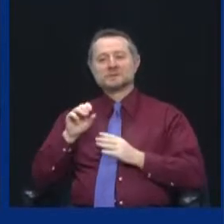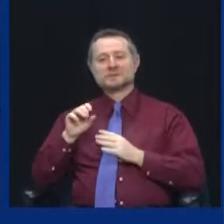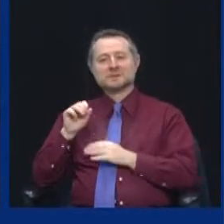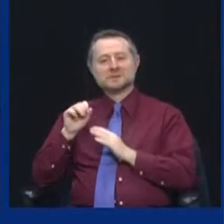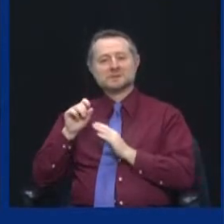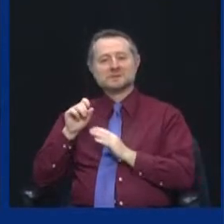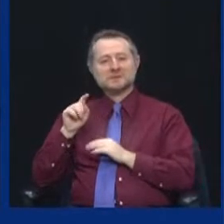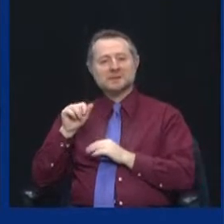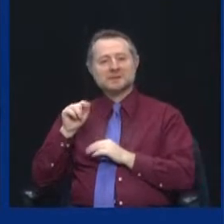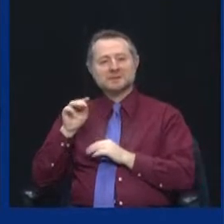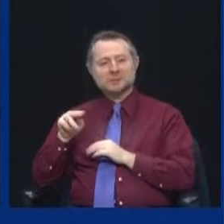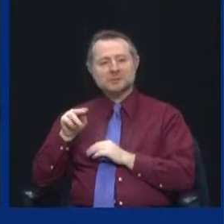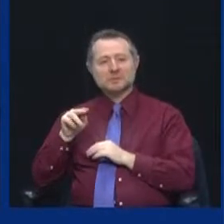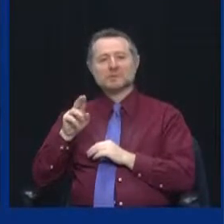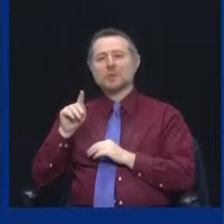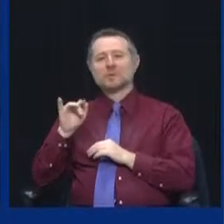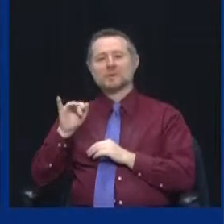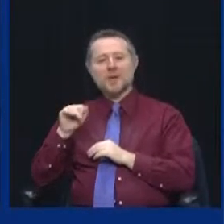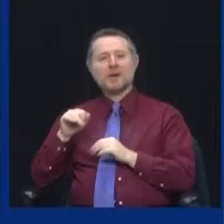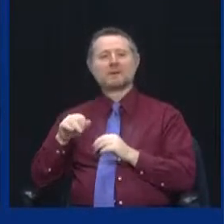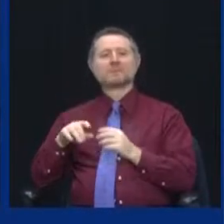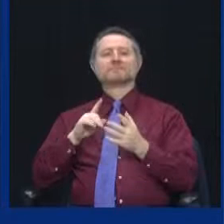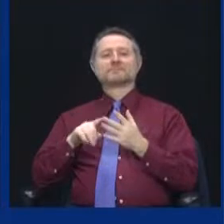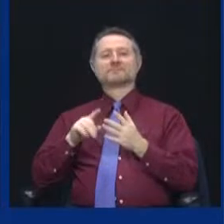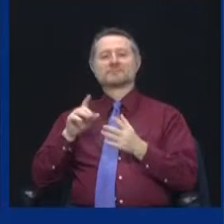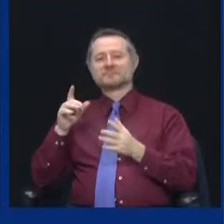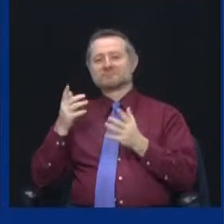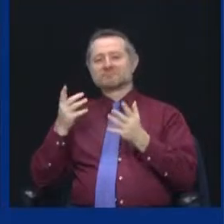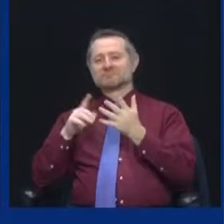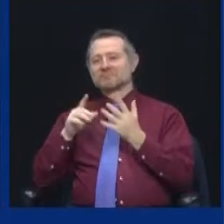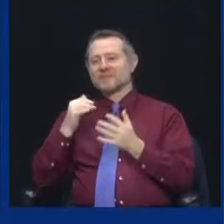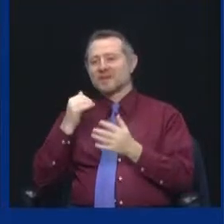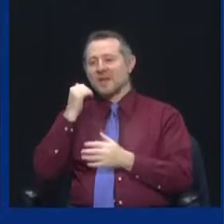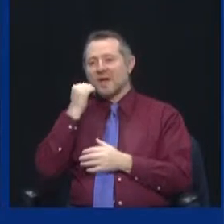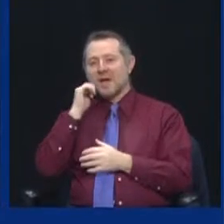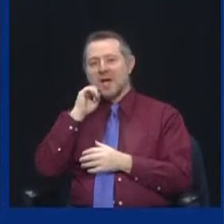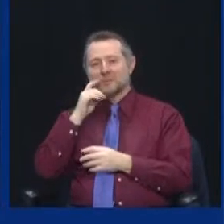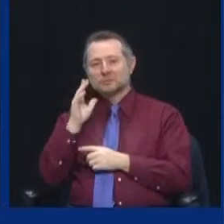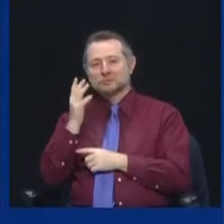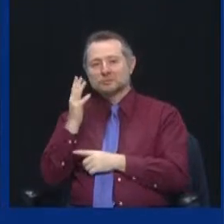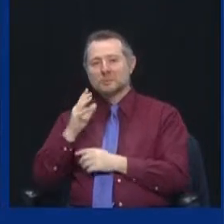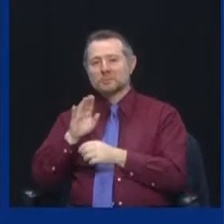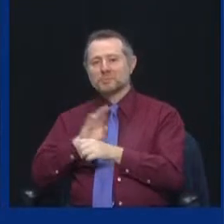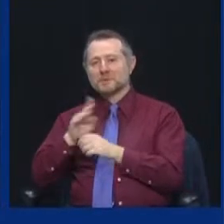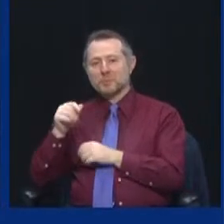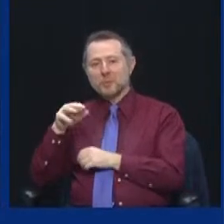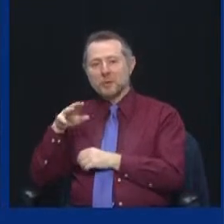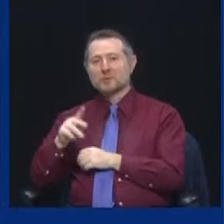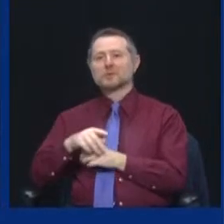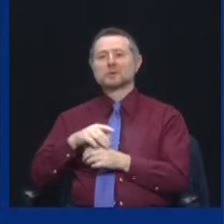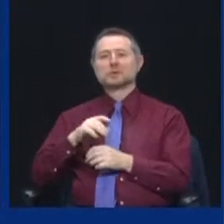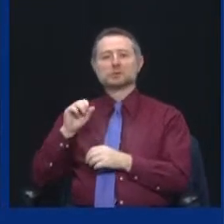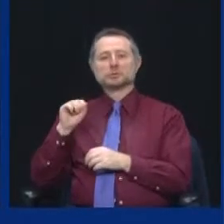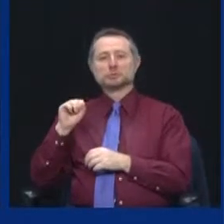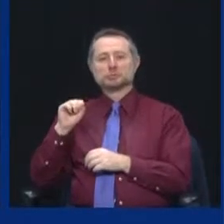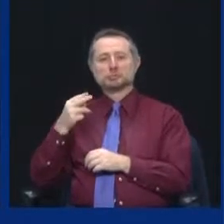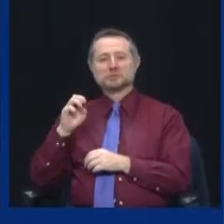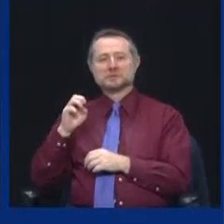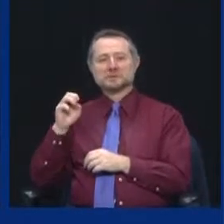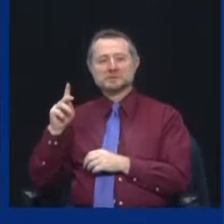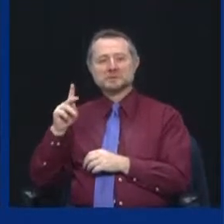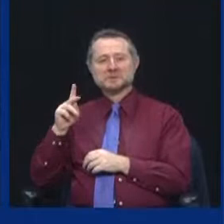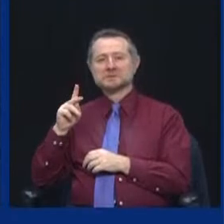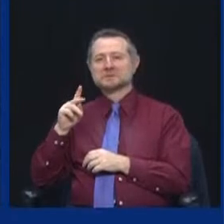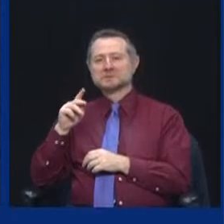Station, Buffalo MTC, Apple Tree Business Park, and Cheektowaga. Different times,